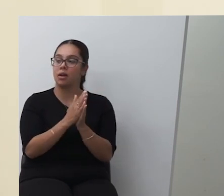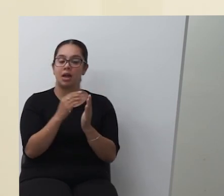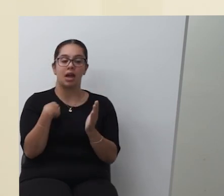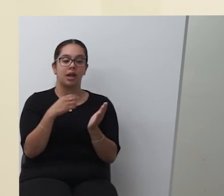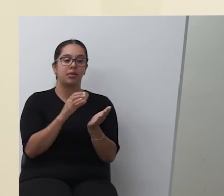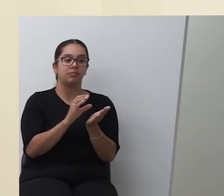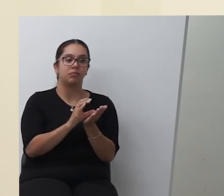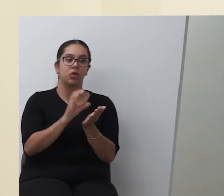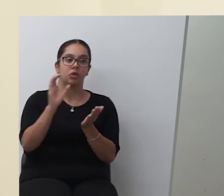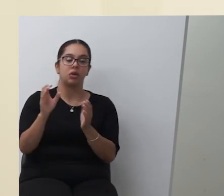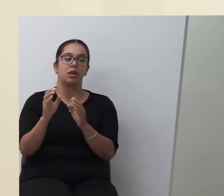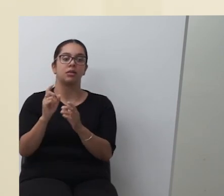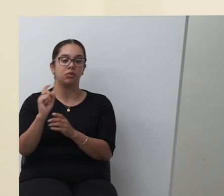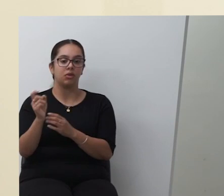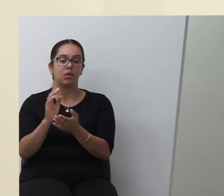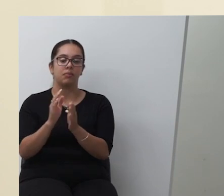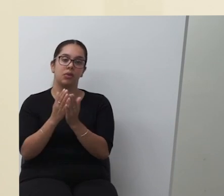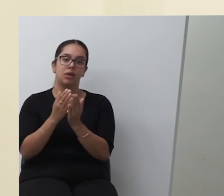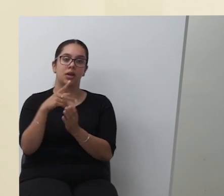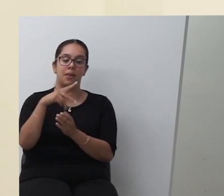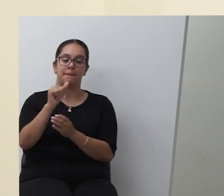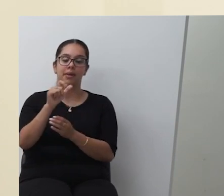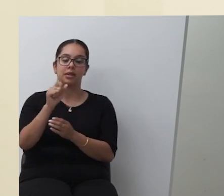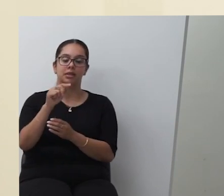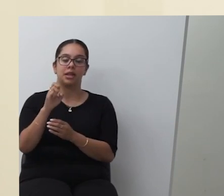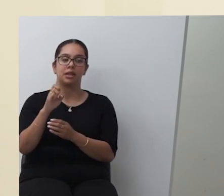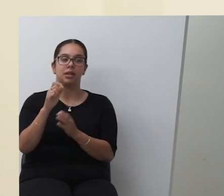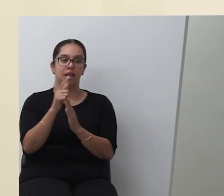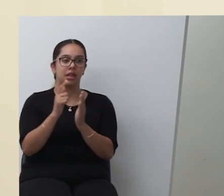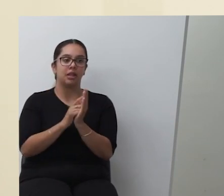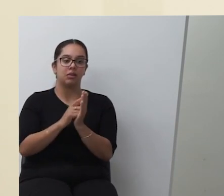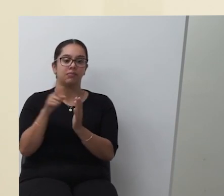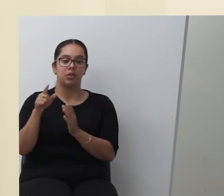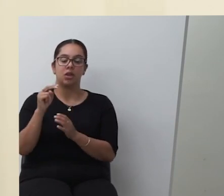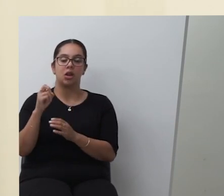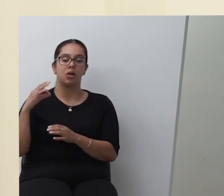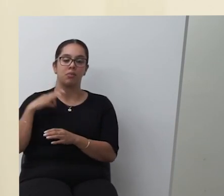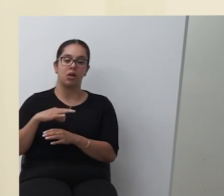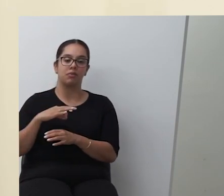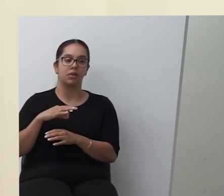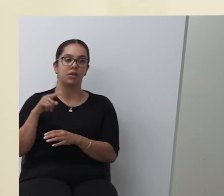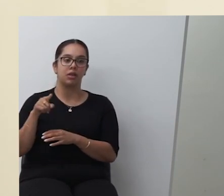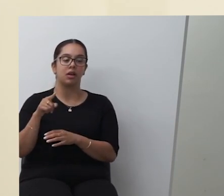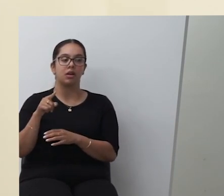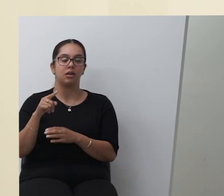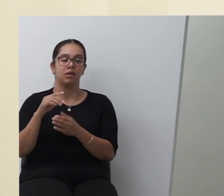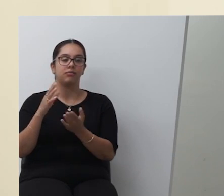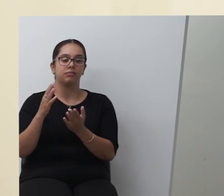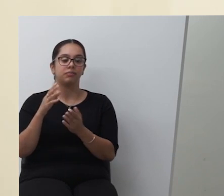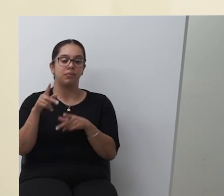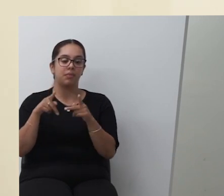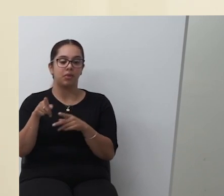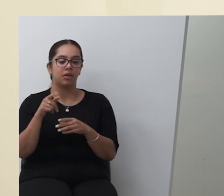be donating to Palestine Legal, which is a nonprofit that is supporting people who are being doxxed or silenced when they speak up